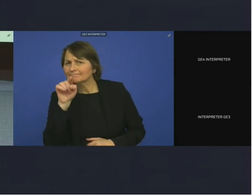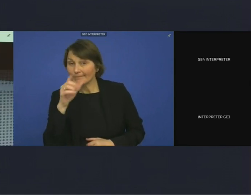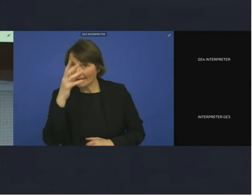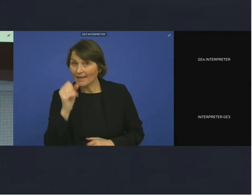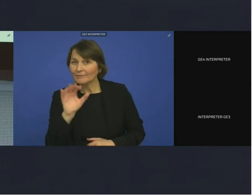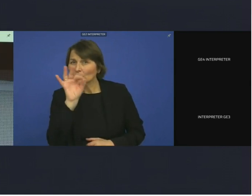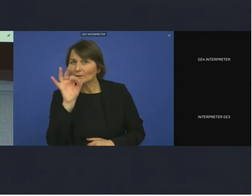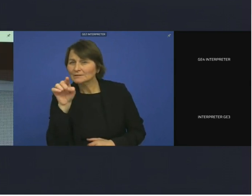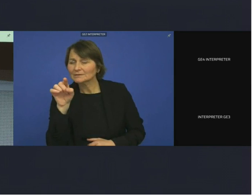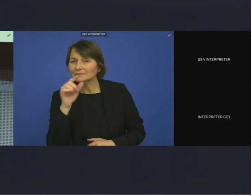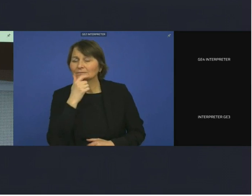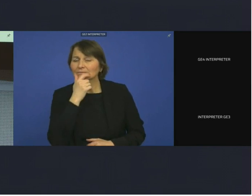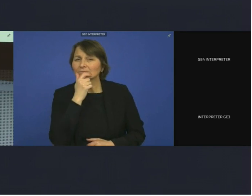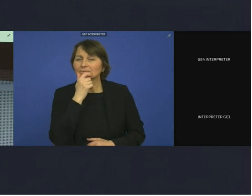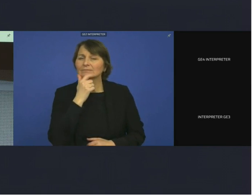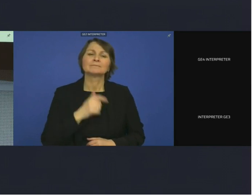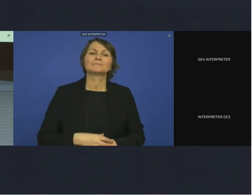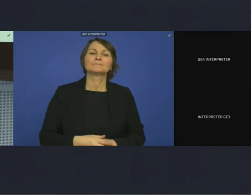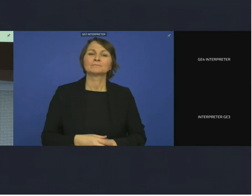Otherwise, I can read it out loud.